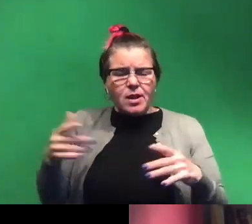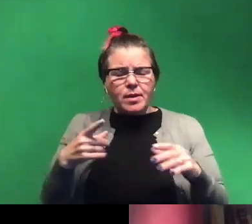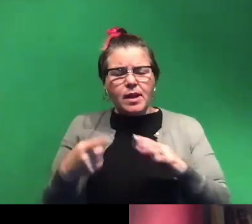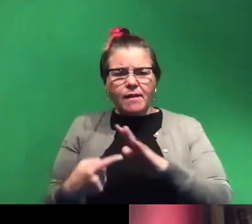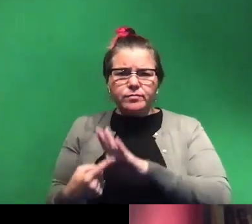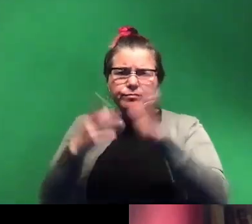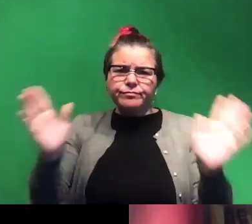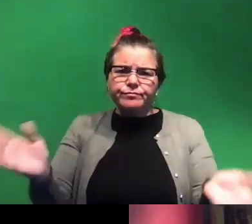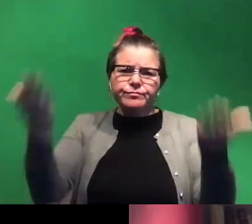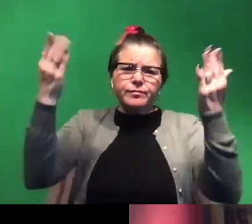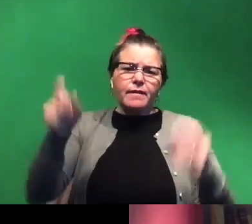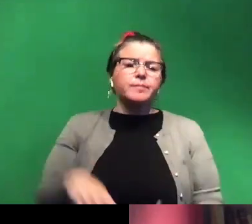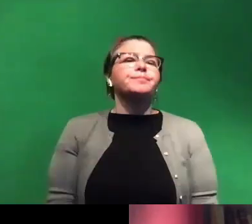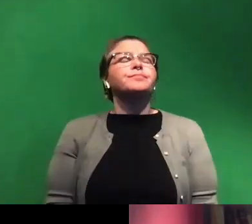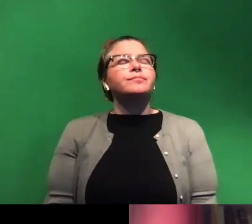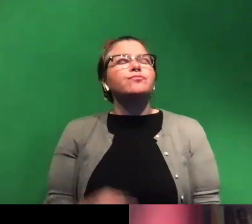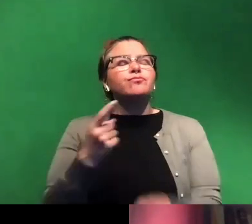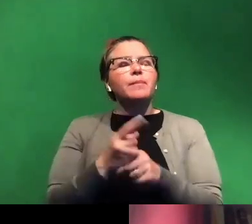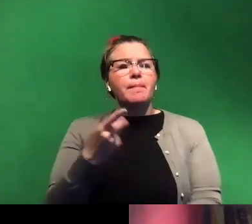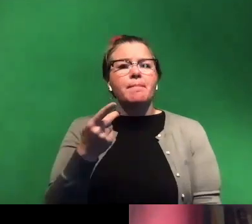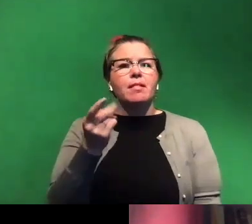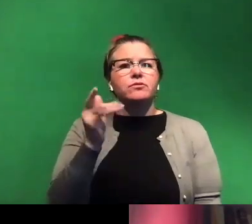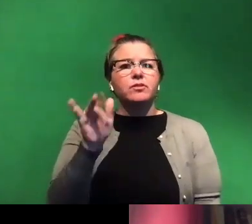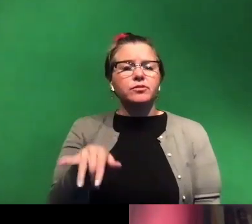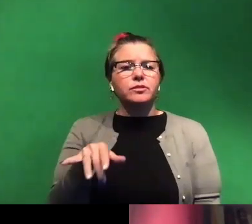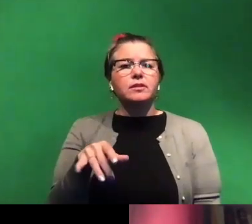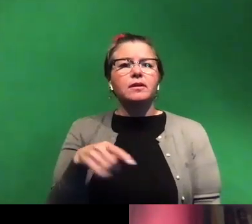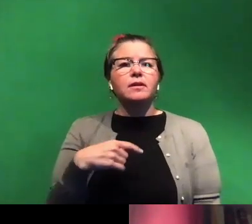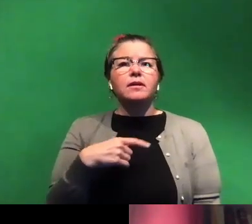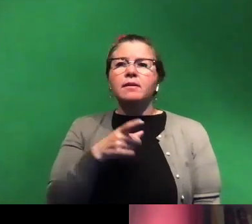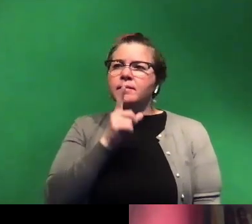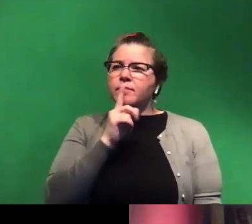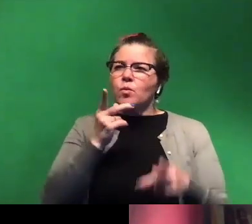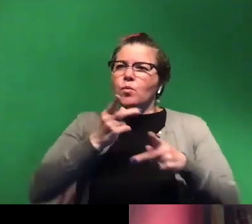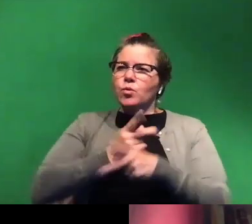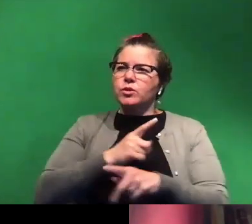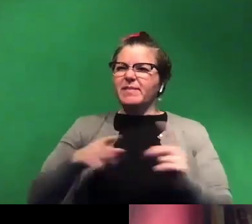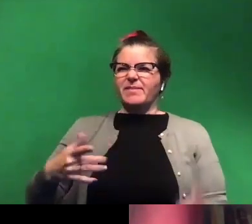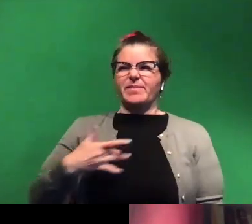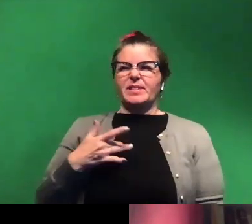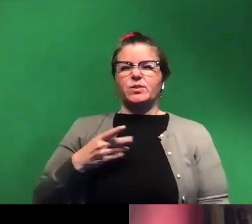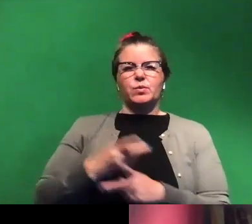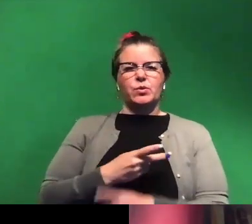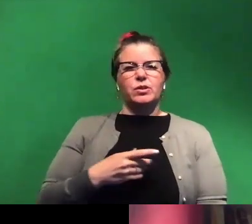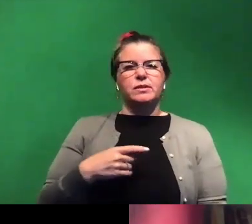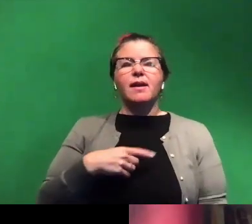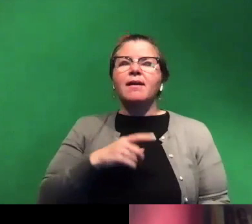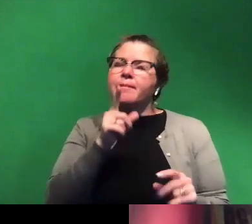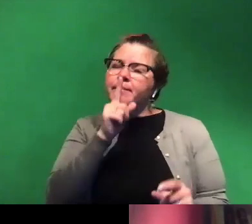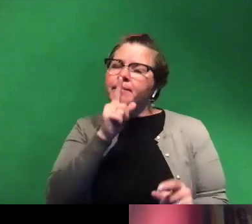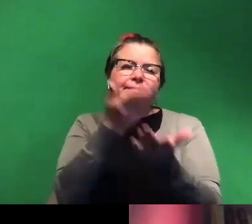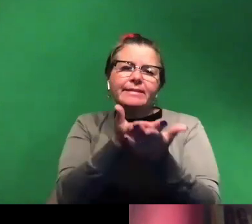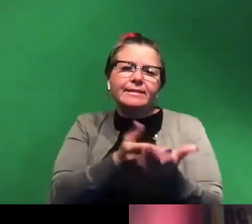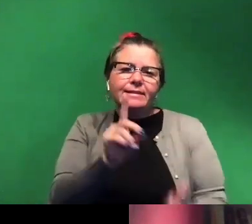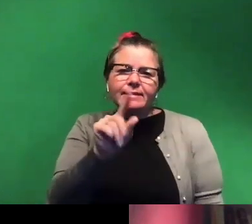it. Totally, for sure. And I feel like paleontology, I don't want to say it's worse, but it feels worse sometimes. I don't have like the data to show that, but like I was